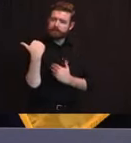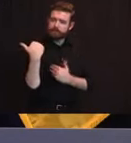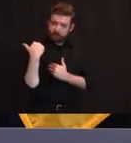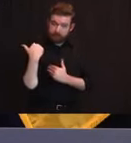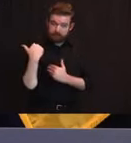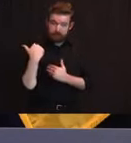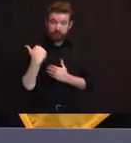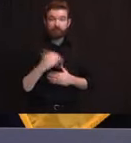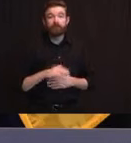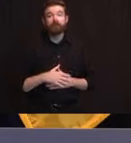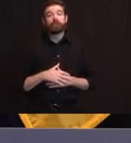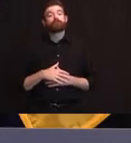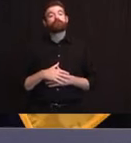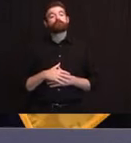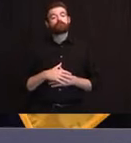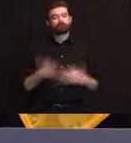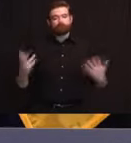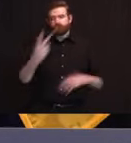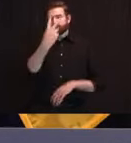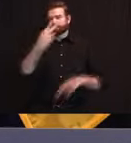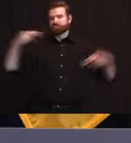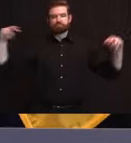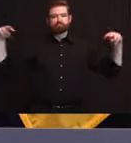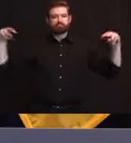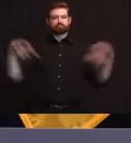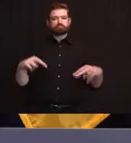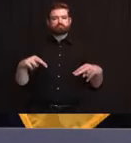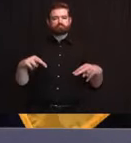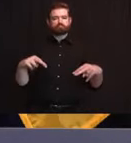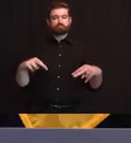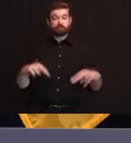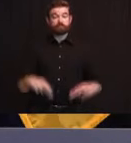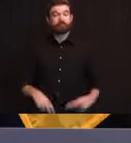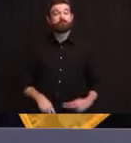as a non-expert. Number one, the